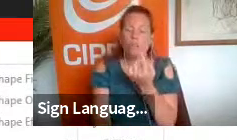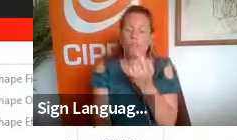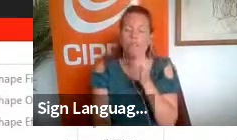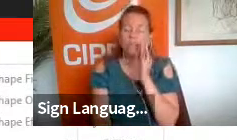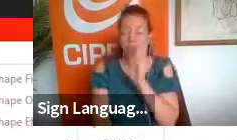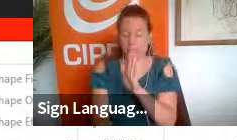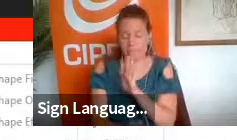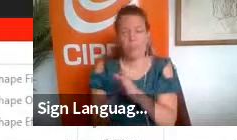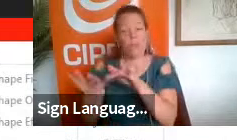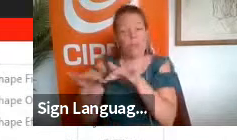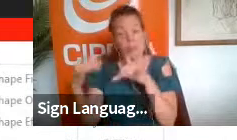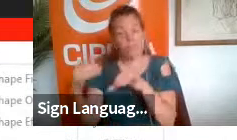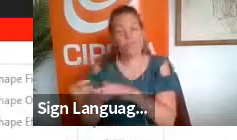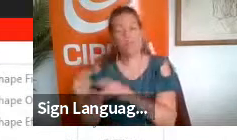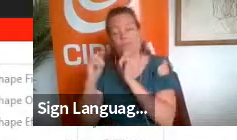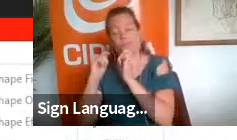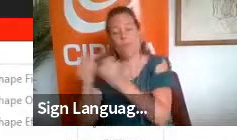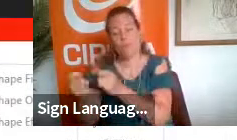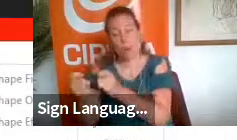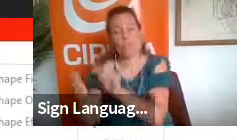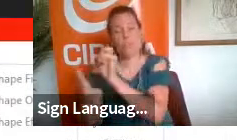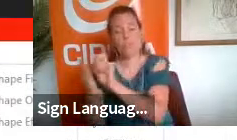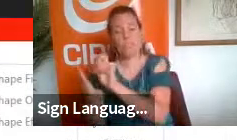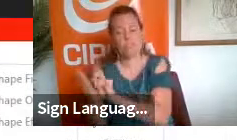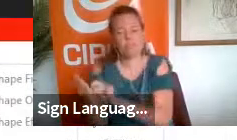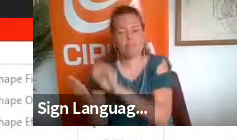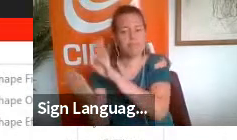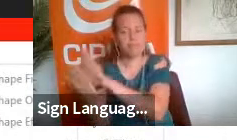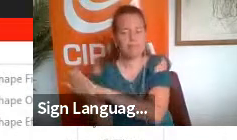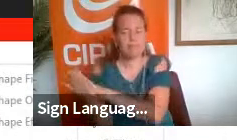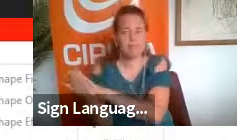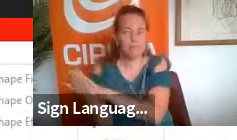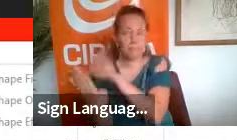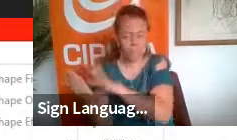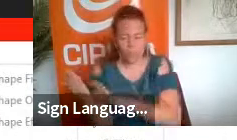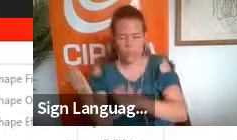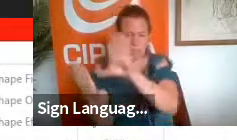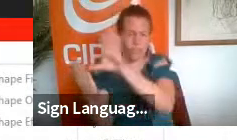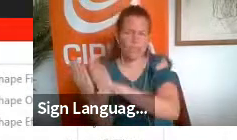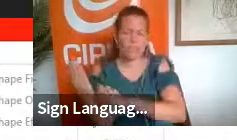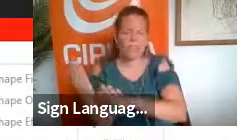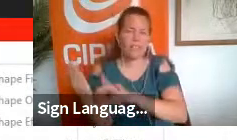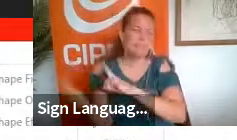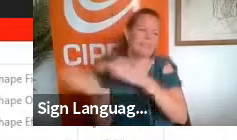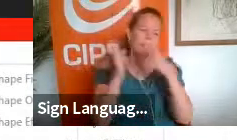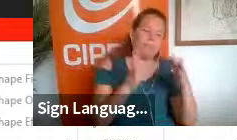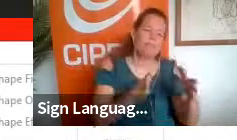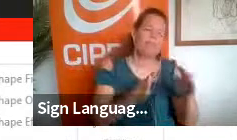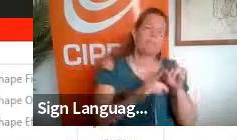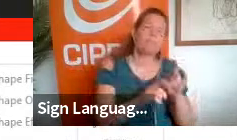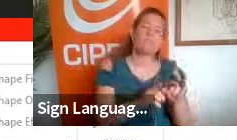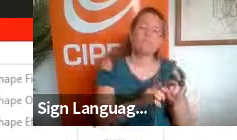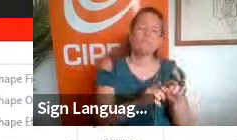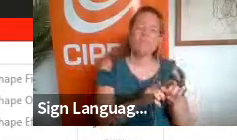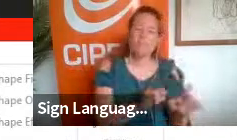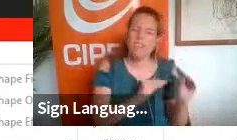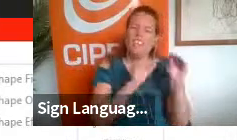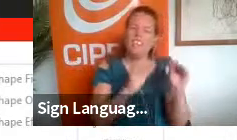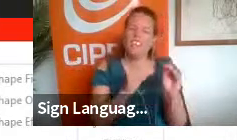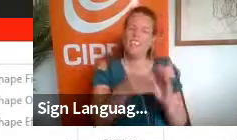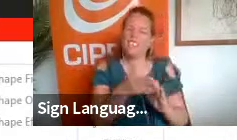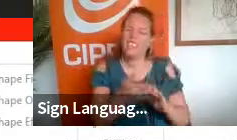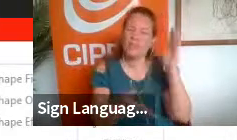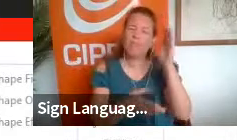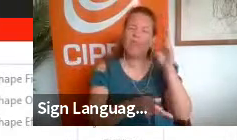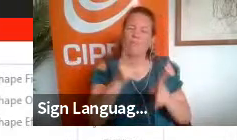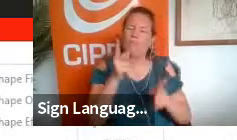documentation, and addressing digital rights violations on the continent, the platform will help educate more people about what constitutes a